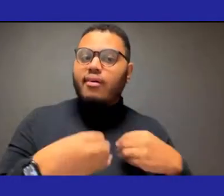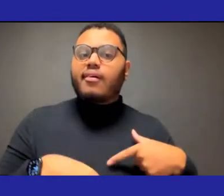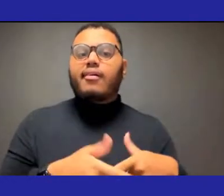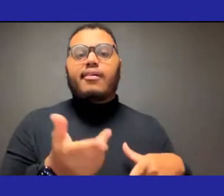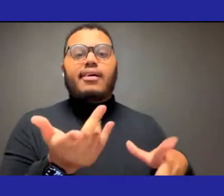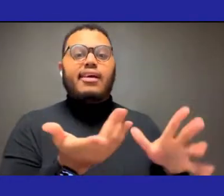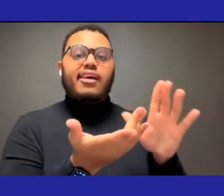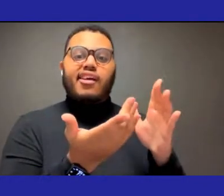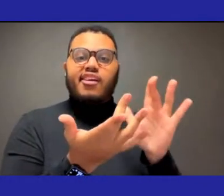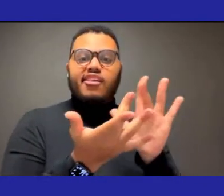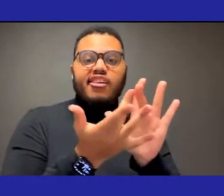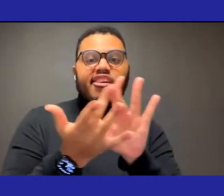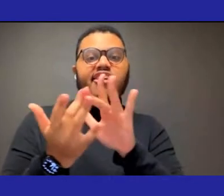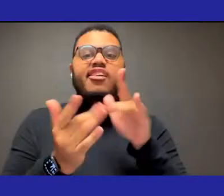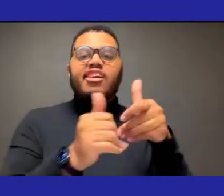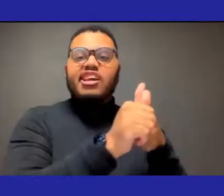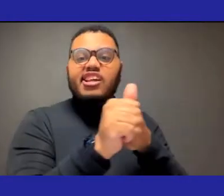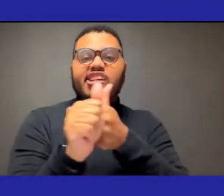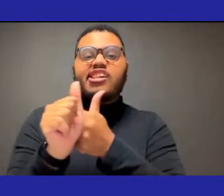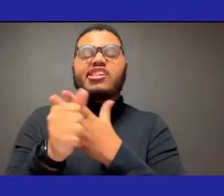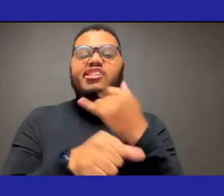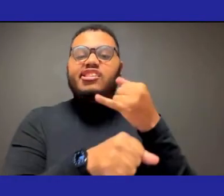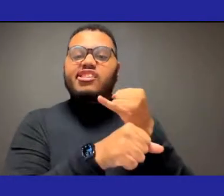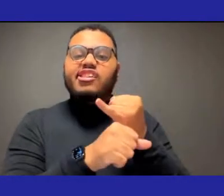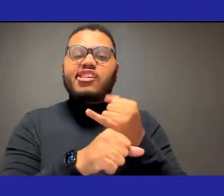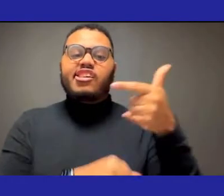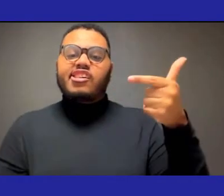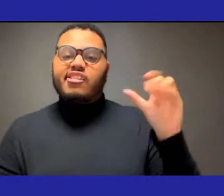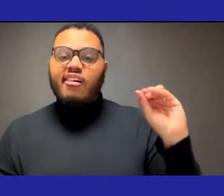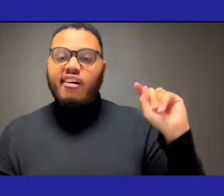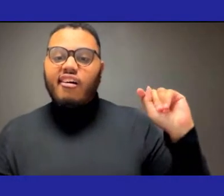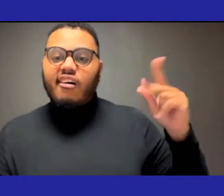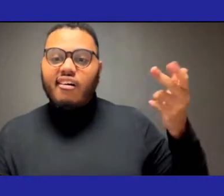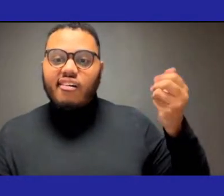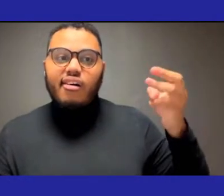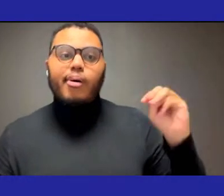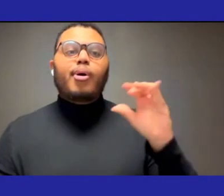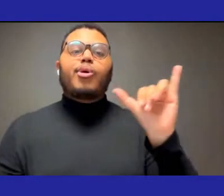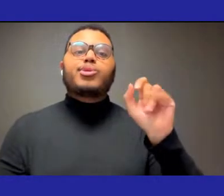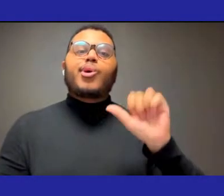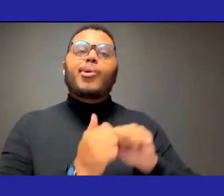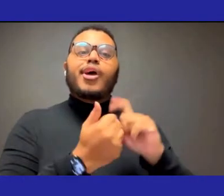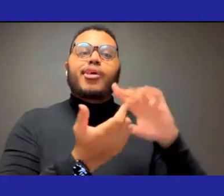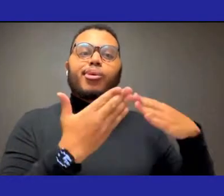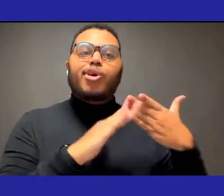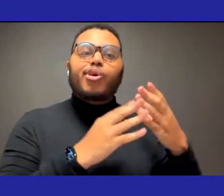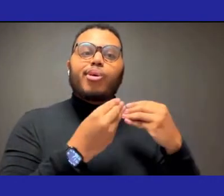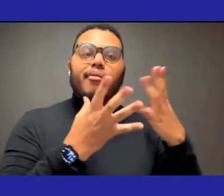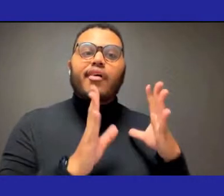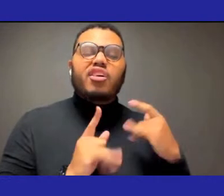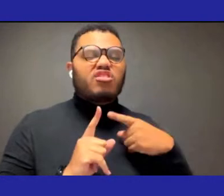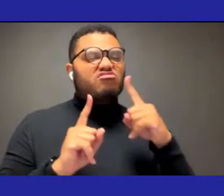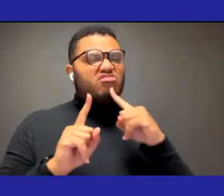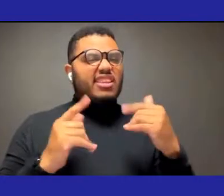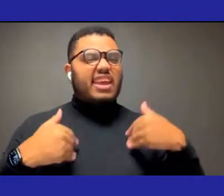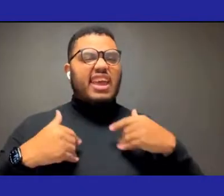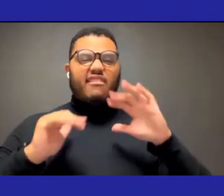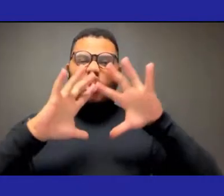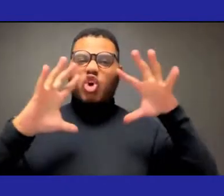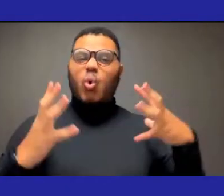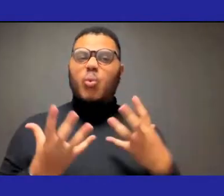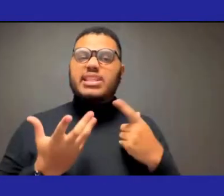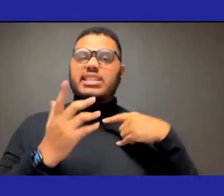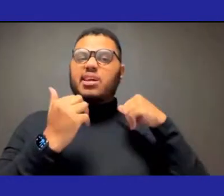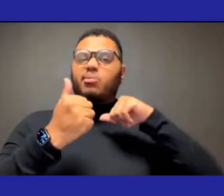acute facilities in Gotham, as well as with community providers, have really taken a holistic approach amongst the myriad of